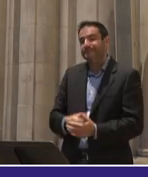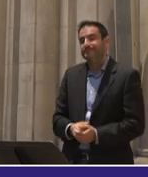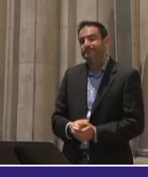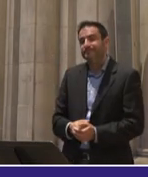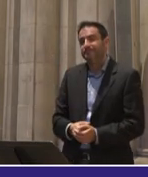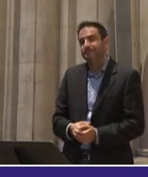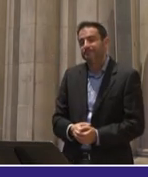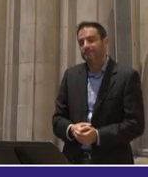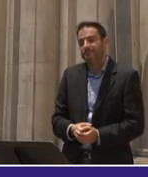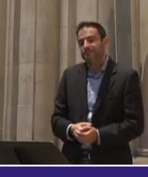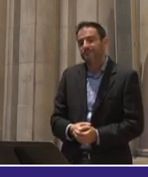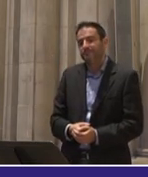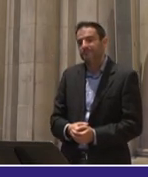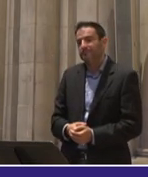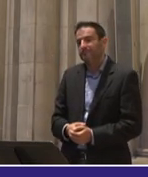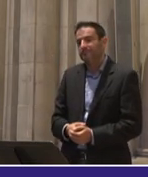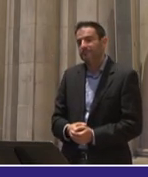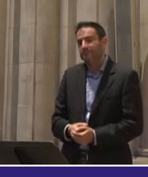And as you do that,